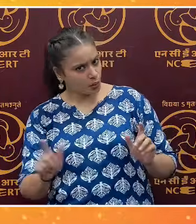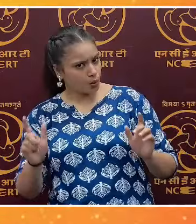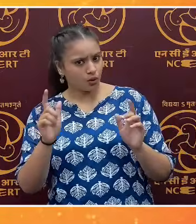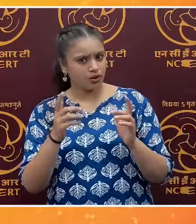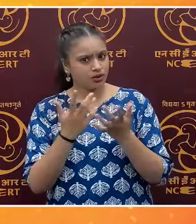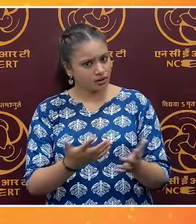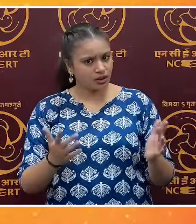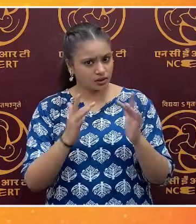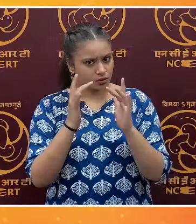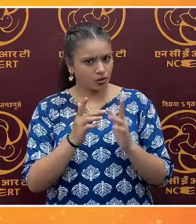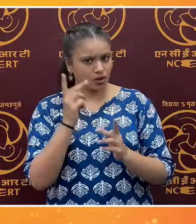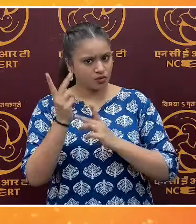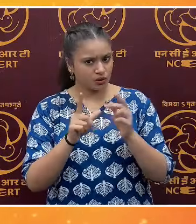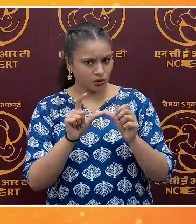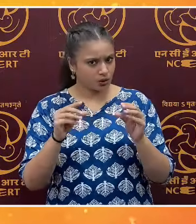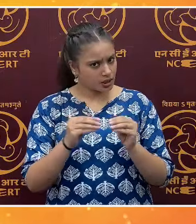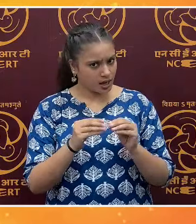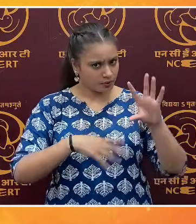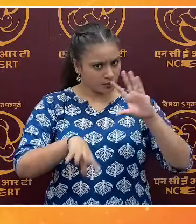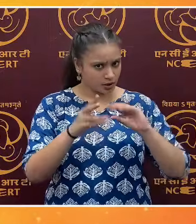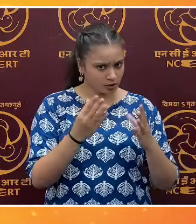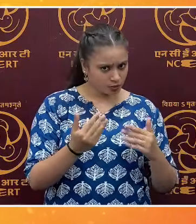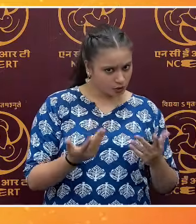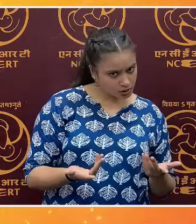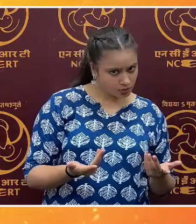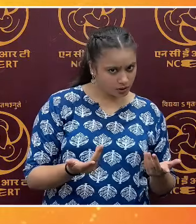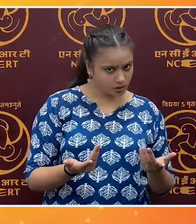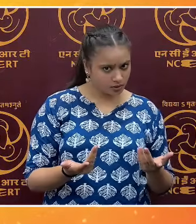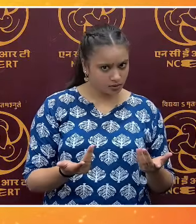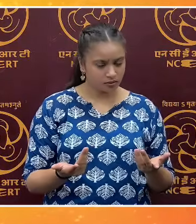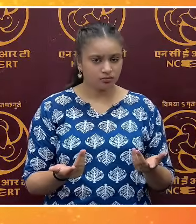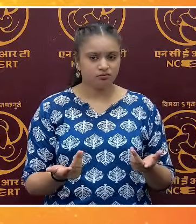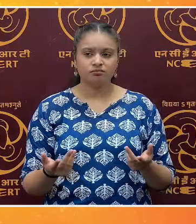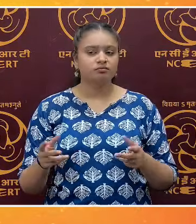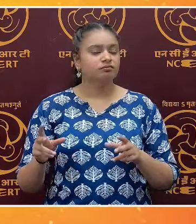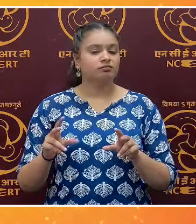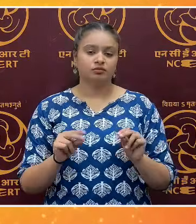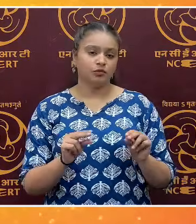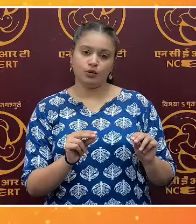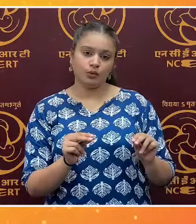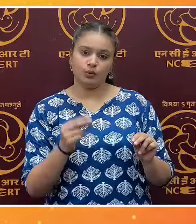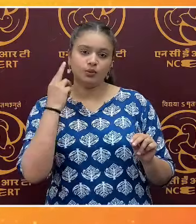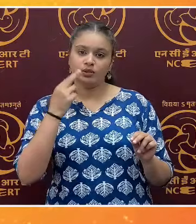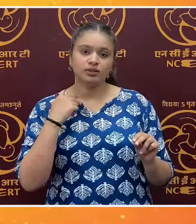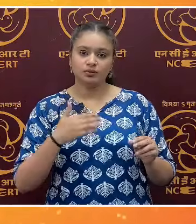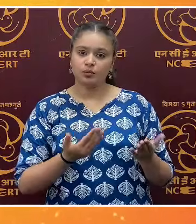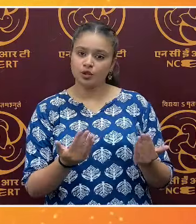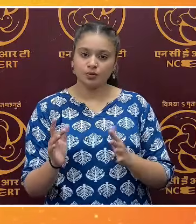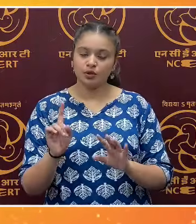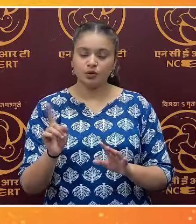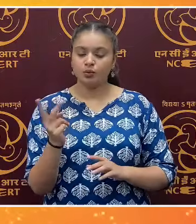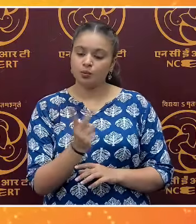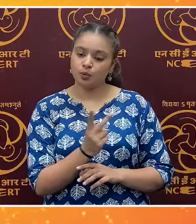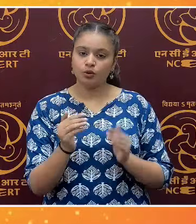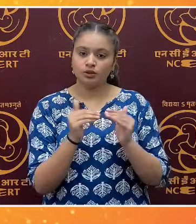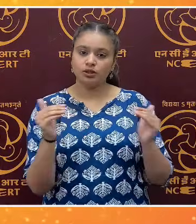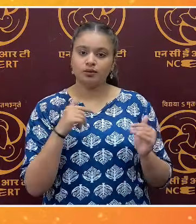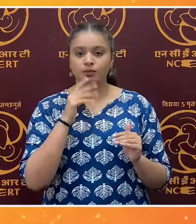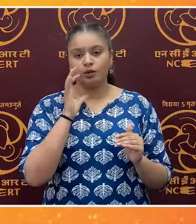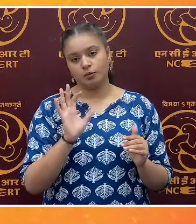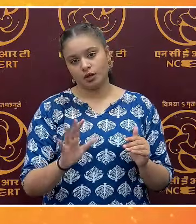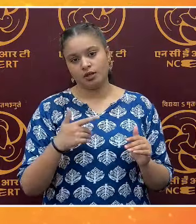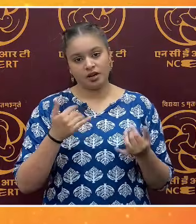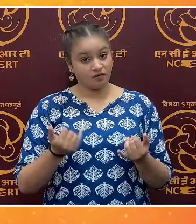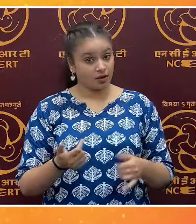labs and we do not require teachers or physical laboratories? No, that's not possible, because both are equally important in today's